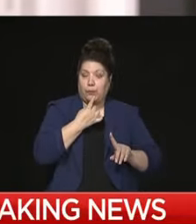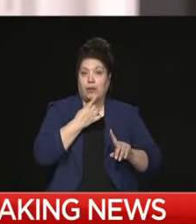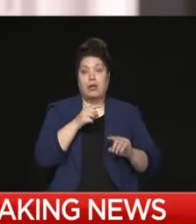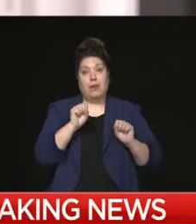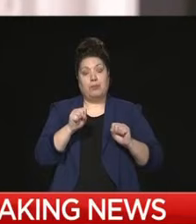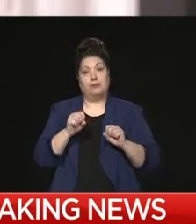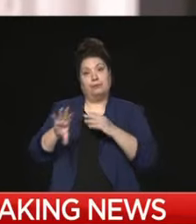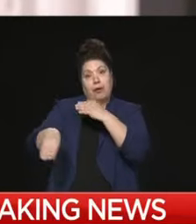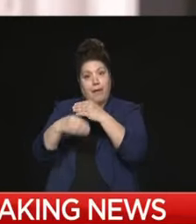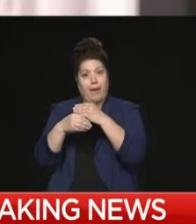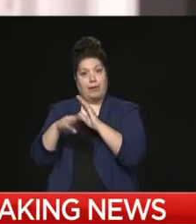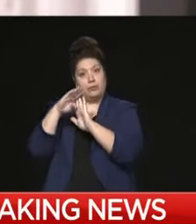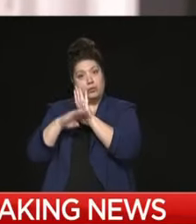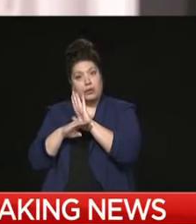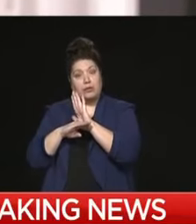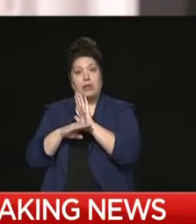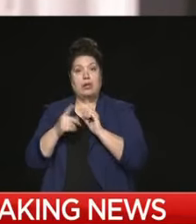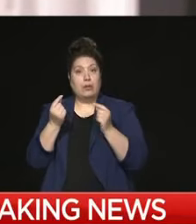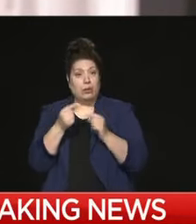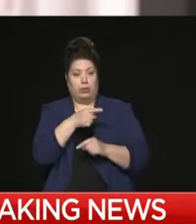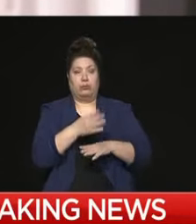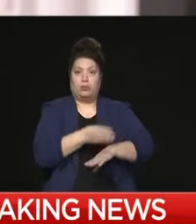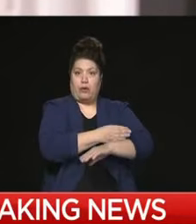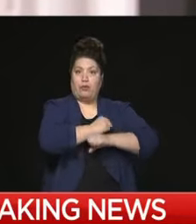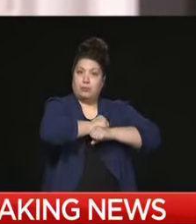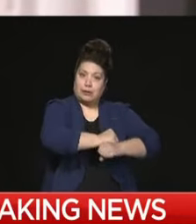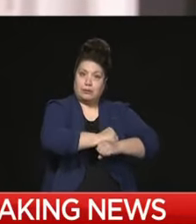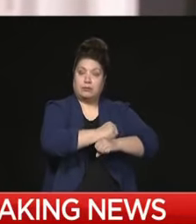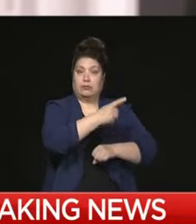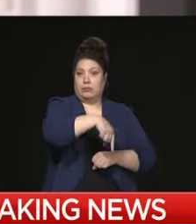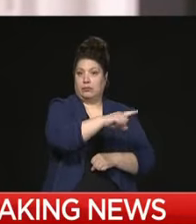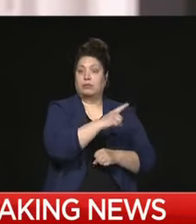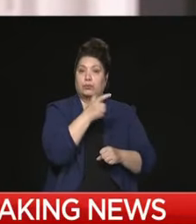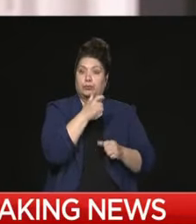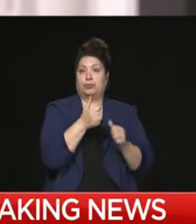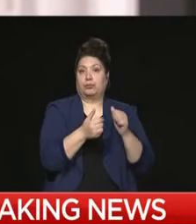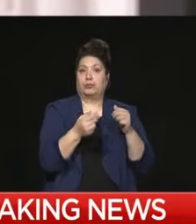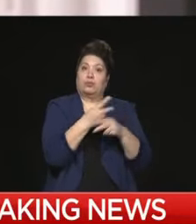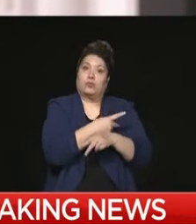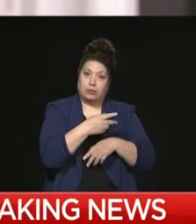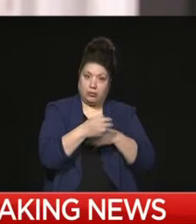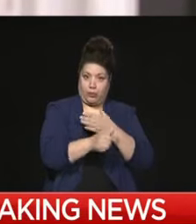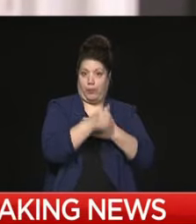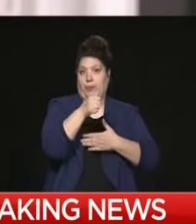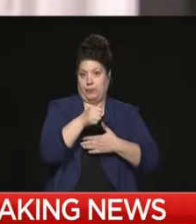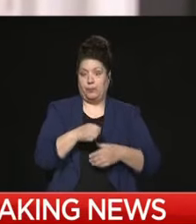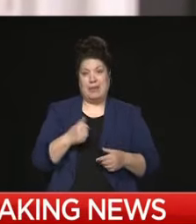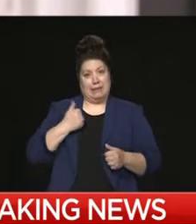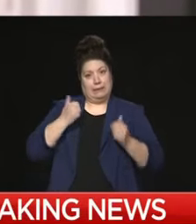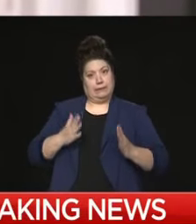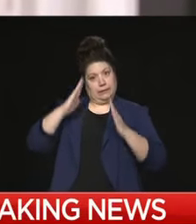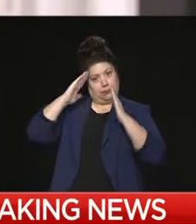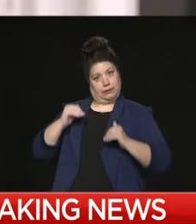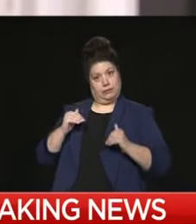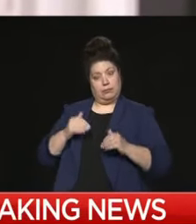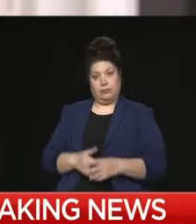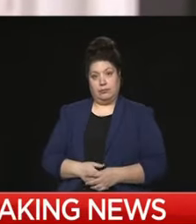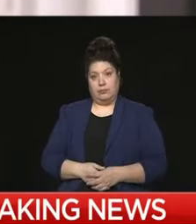we can talk about bringing in to do a better job of protecting our most vulnerable. I think that's what Canadians expect. Okay.